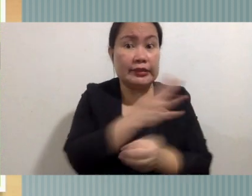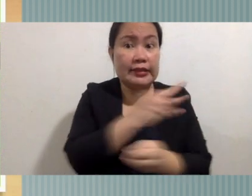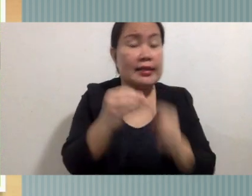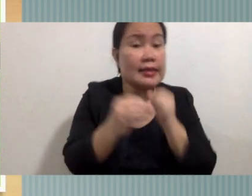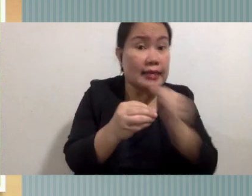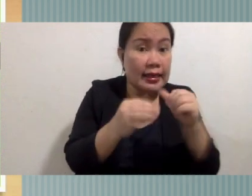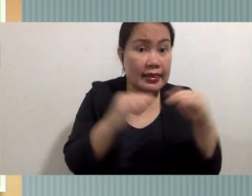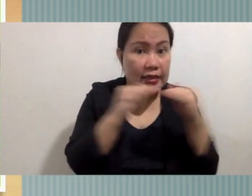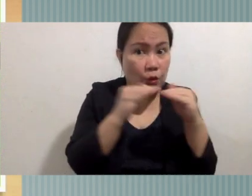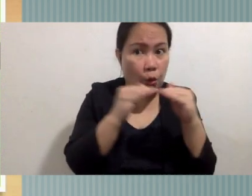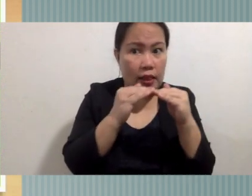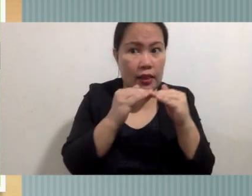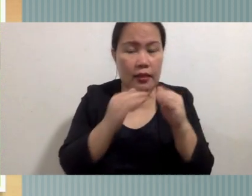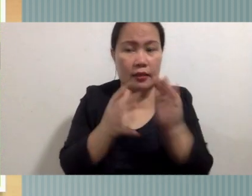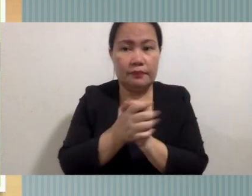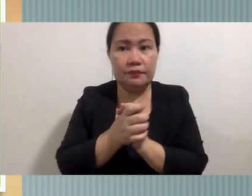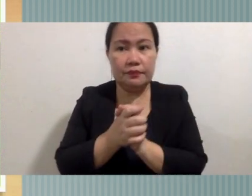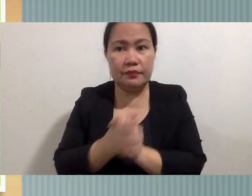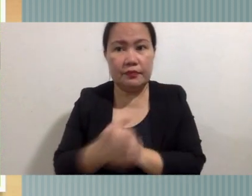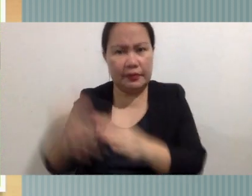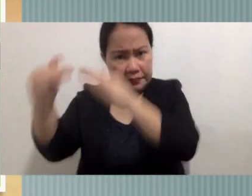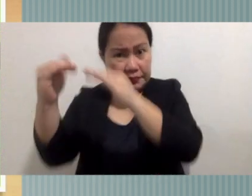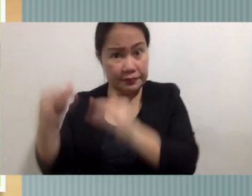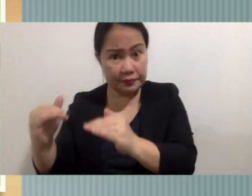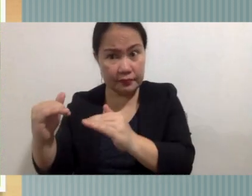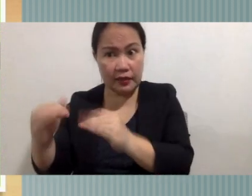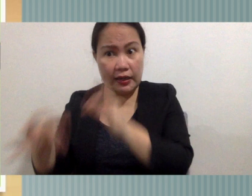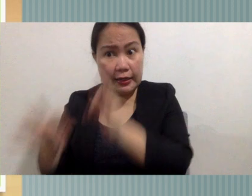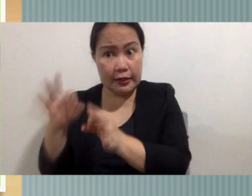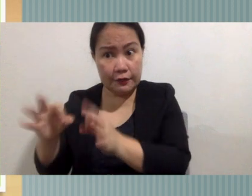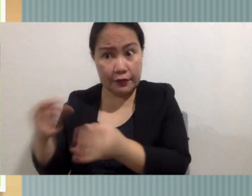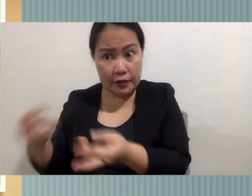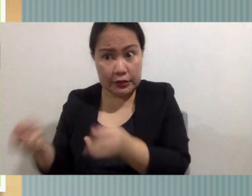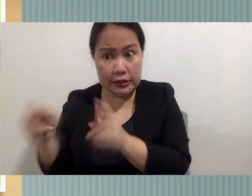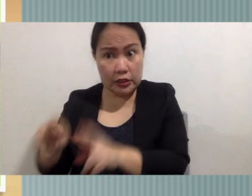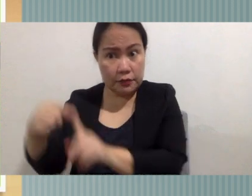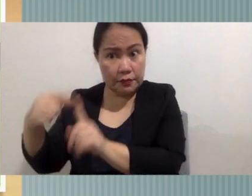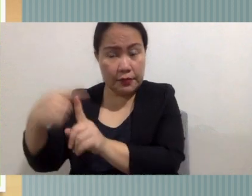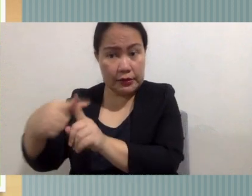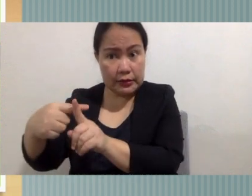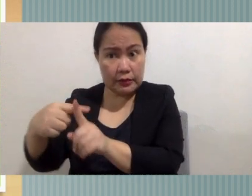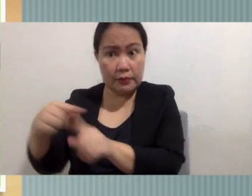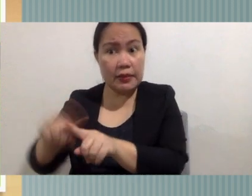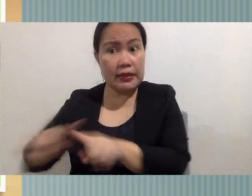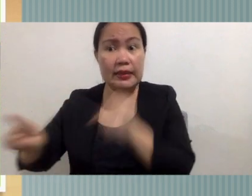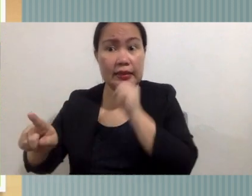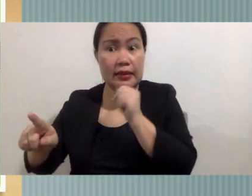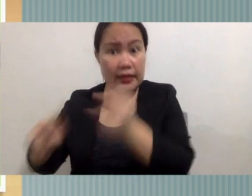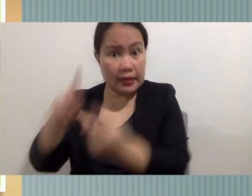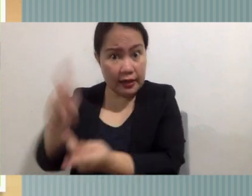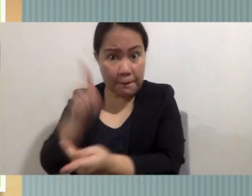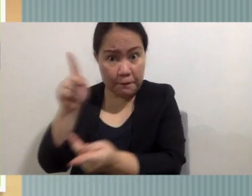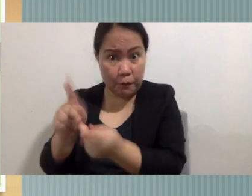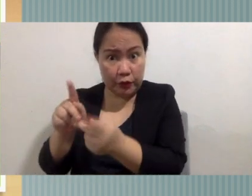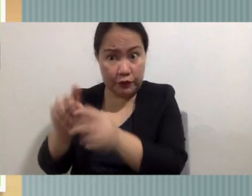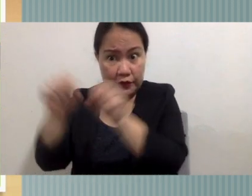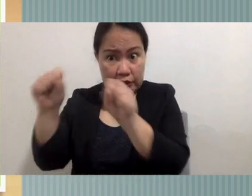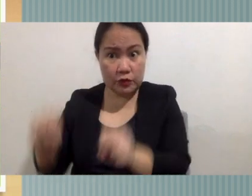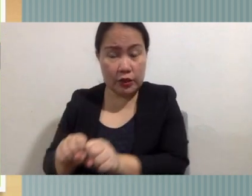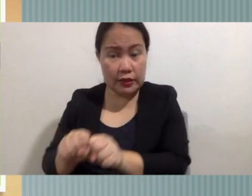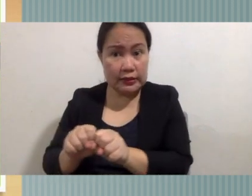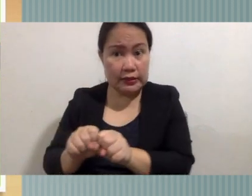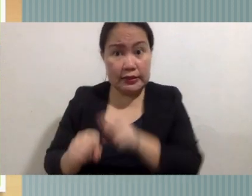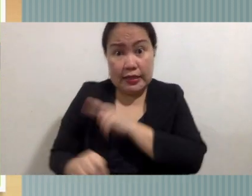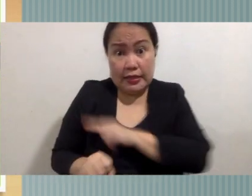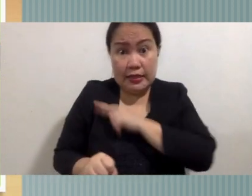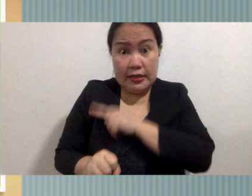equal. Now, if the result is positive but not a perfect square, the